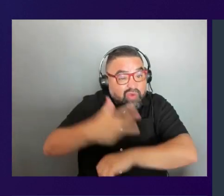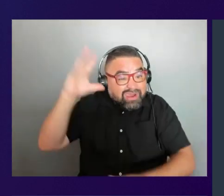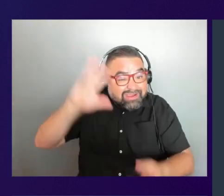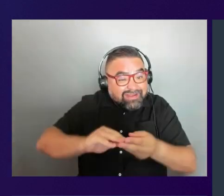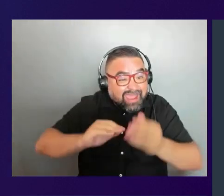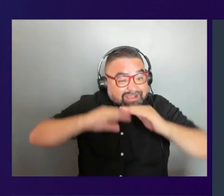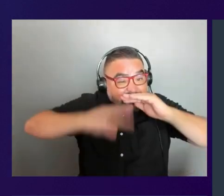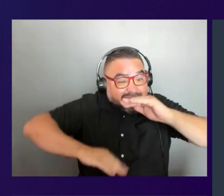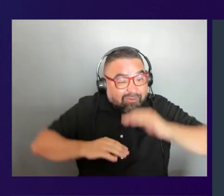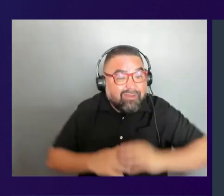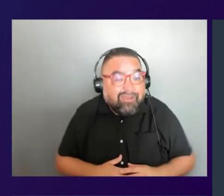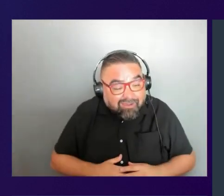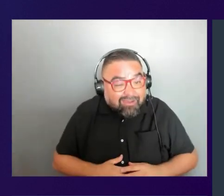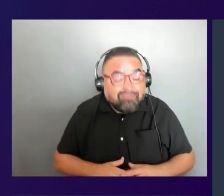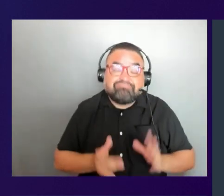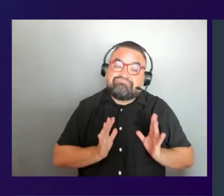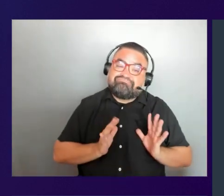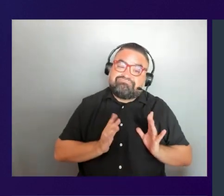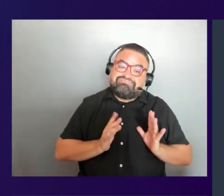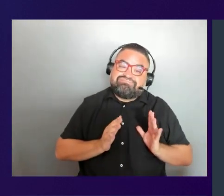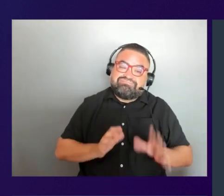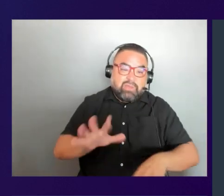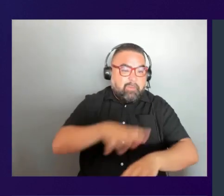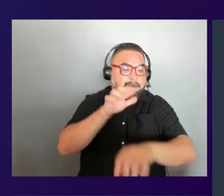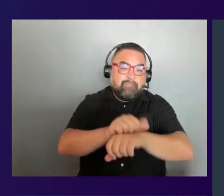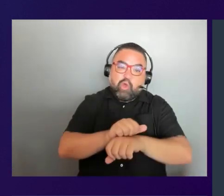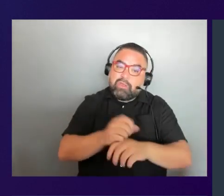Ryanair mobile app to move through a booking quickly.